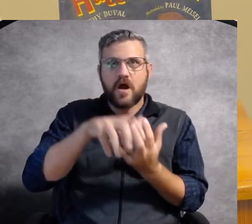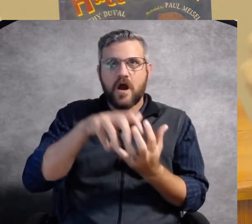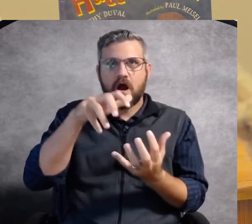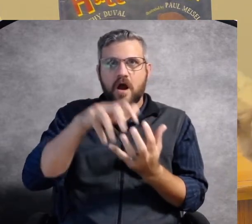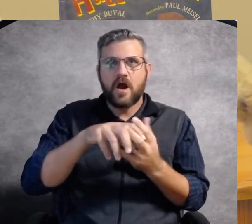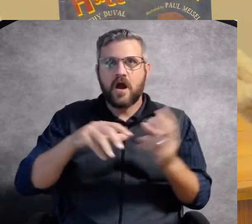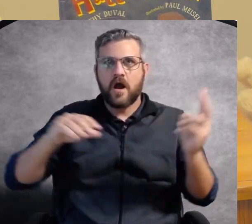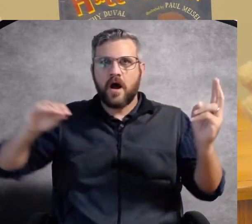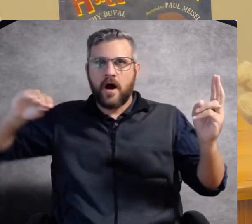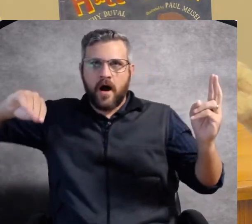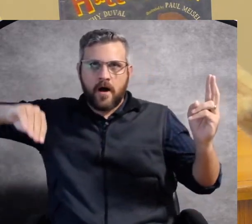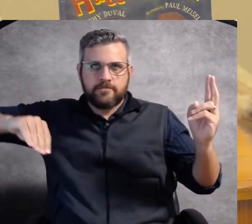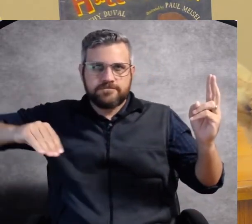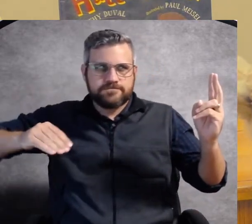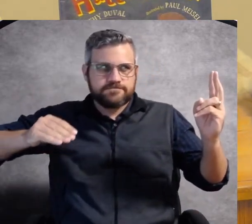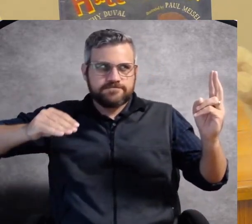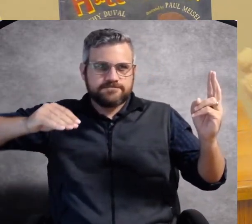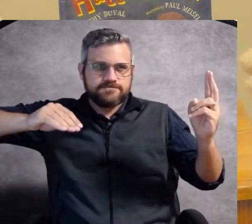me.